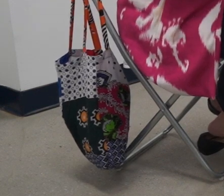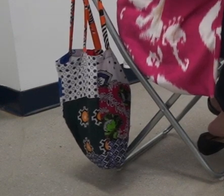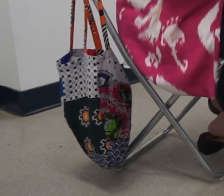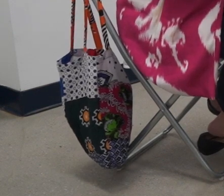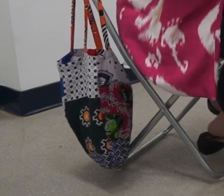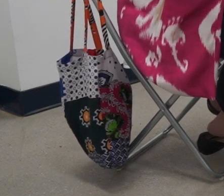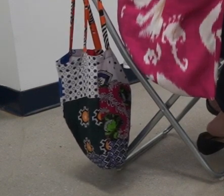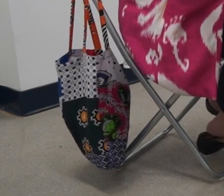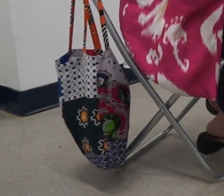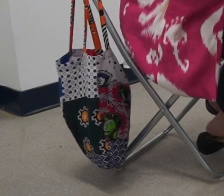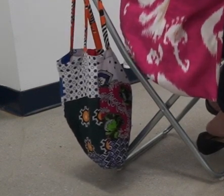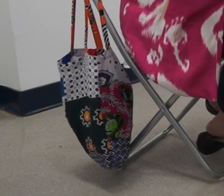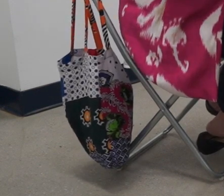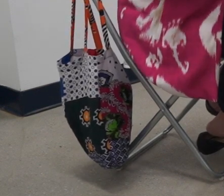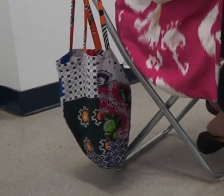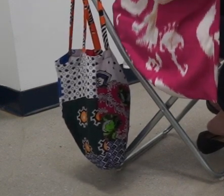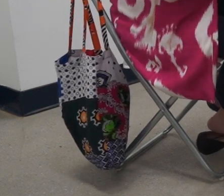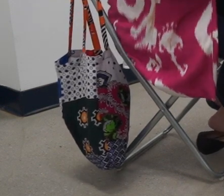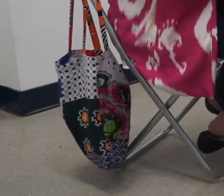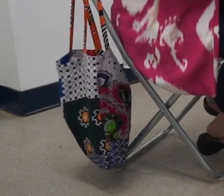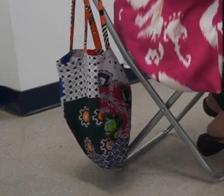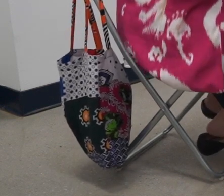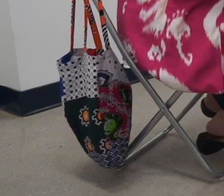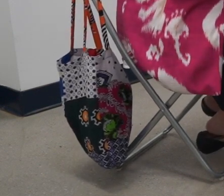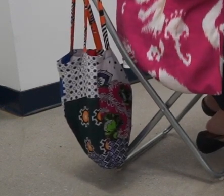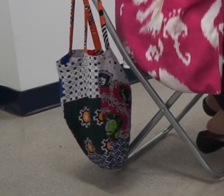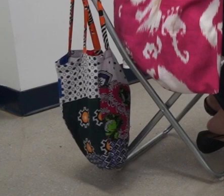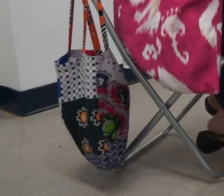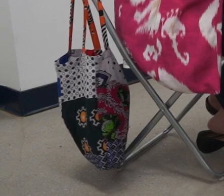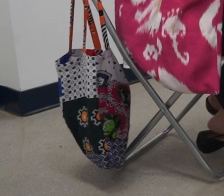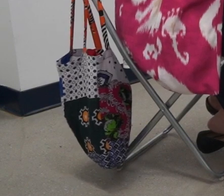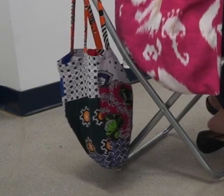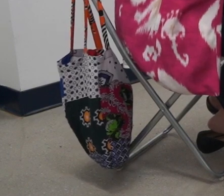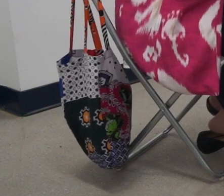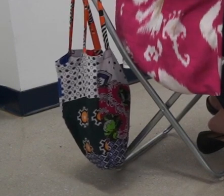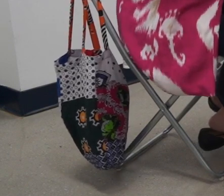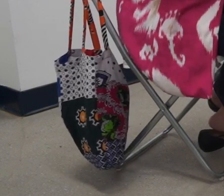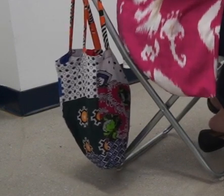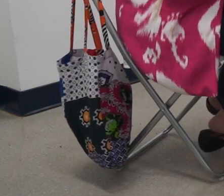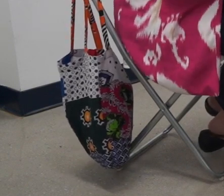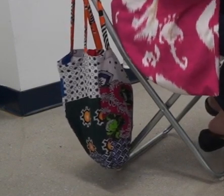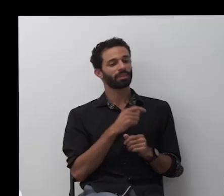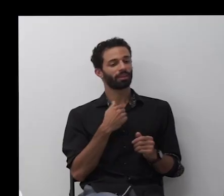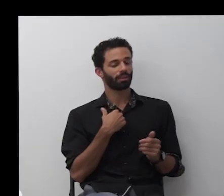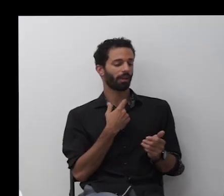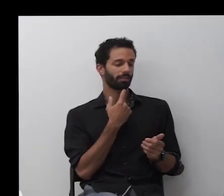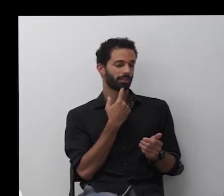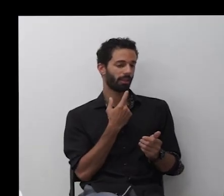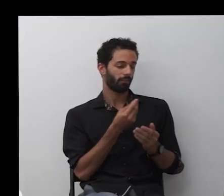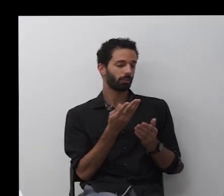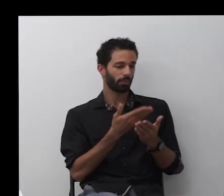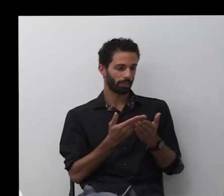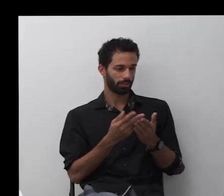builders, so of course we're going to prep and have a script. So yeah. So I guess I want to say a couple of things about this if you look at